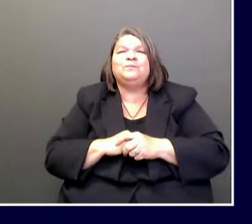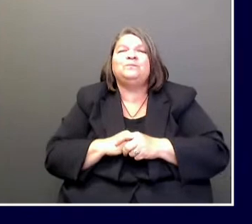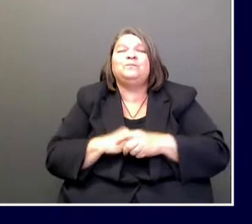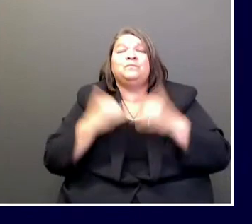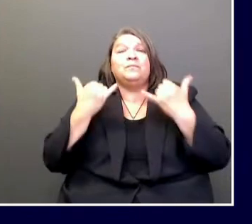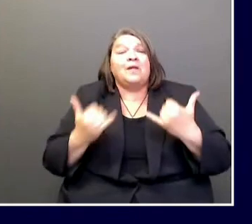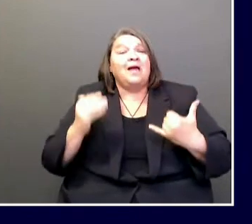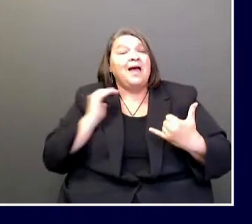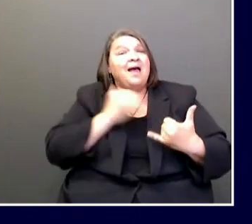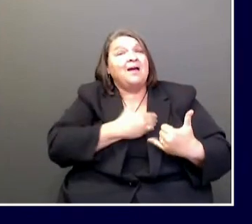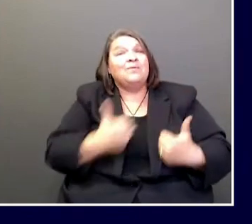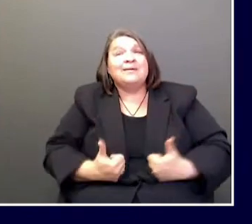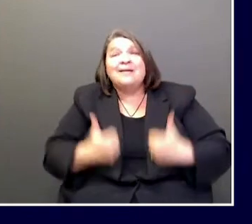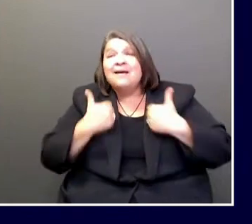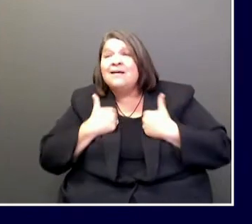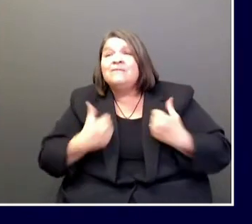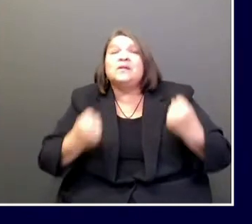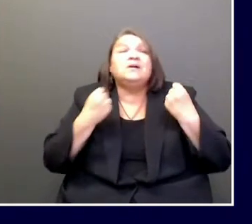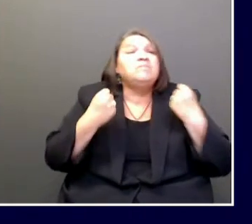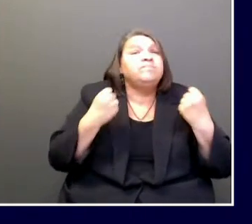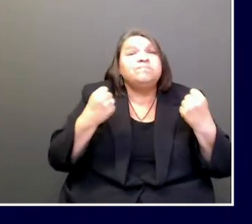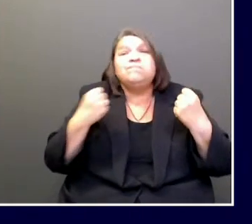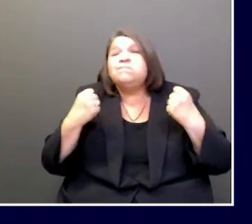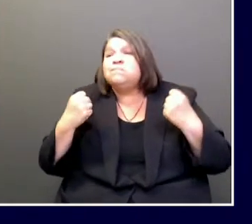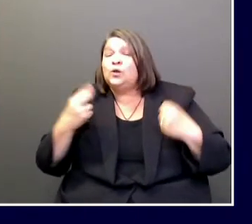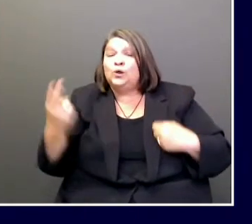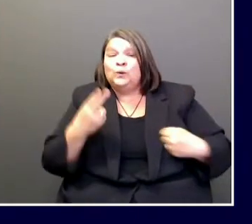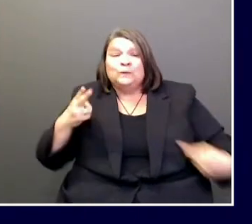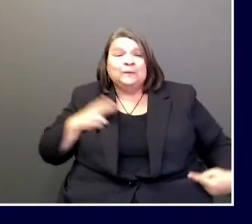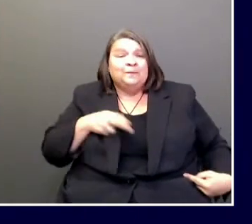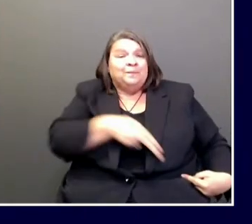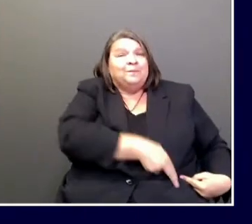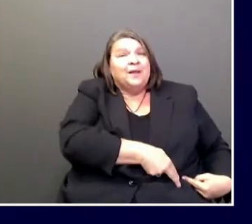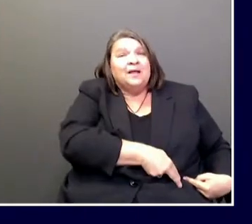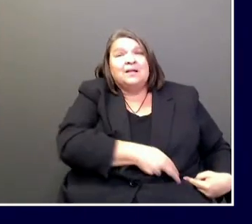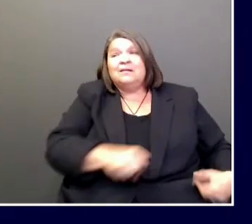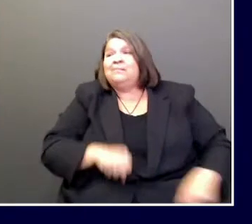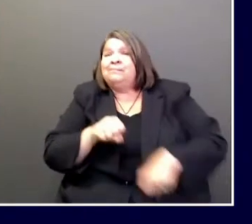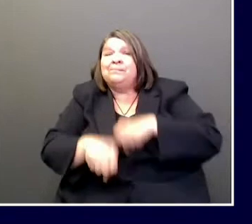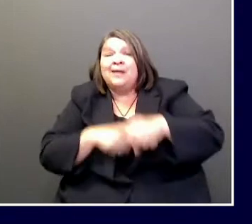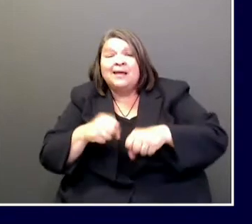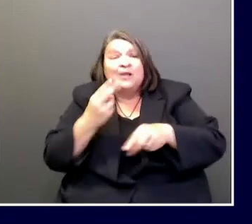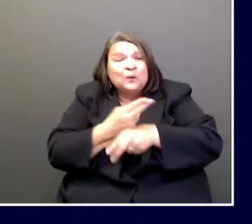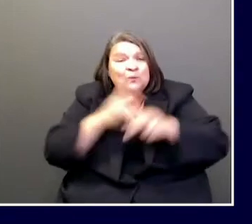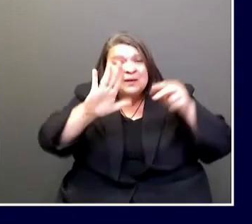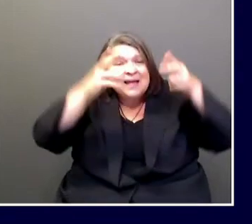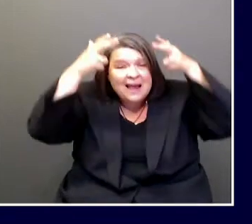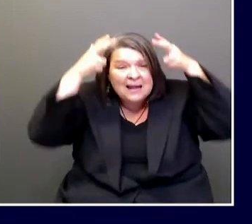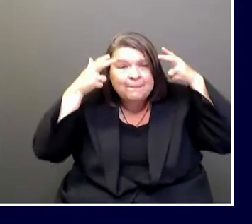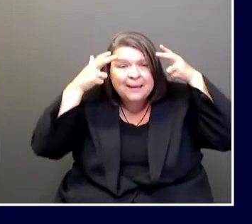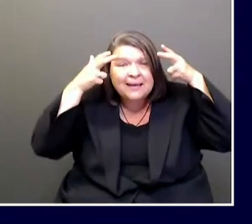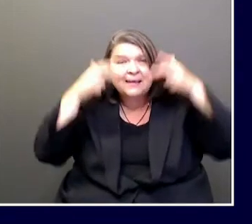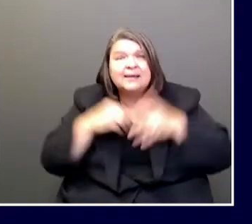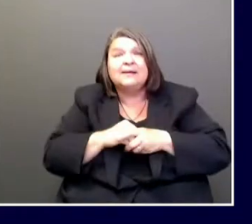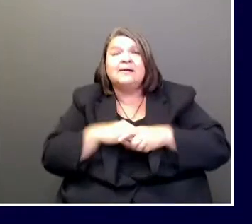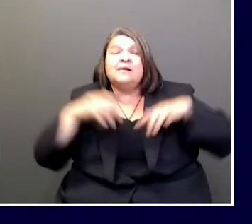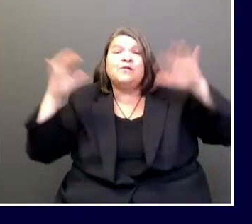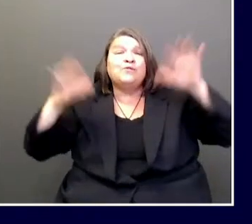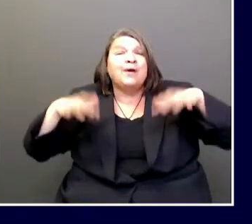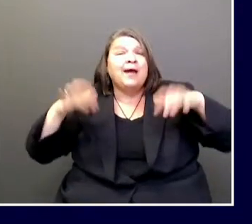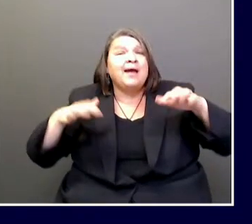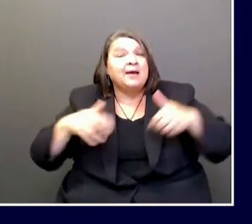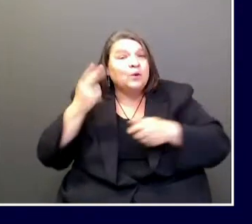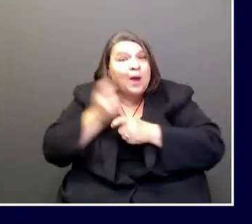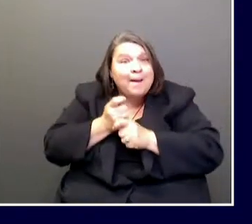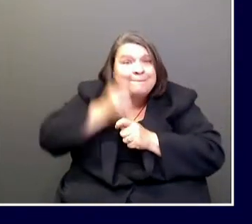it's seatbelts or helmets or umbrellas. They're all highly effective. None is